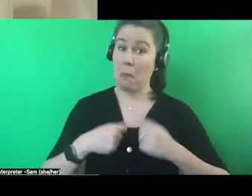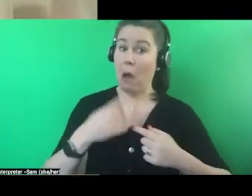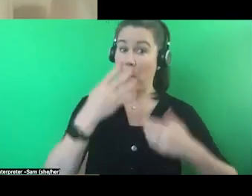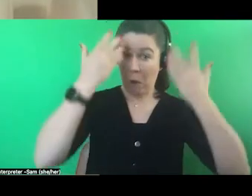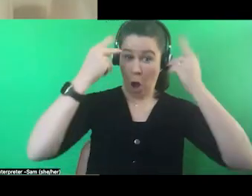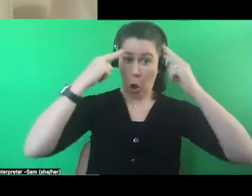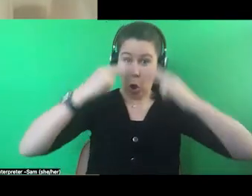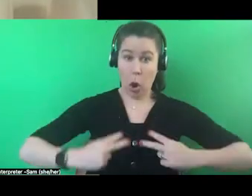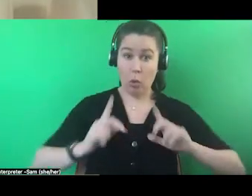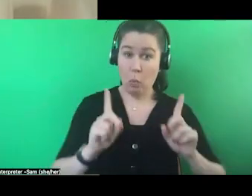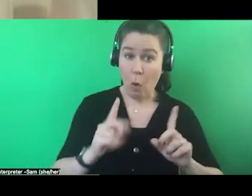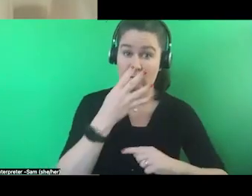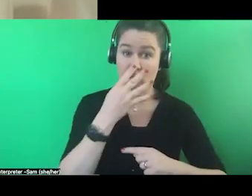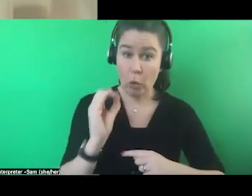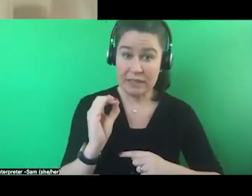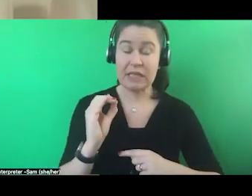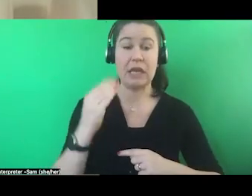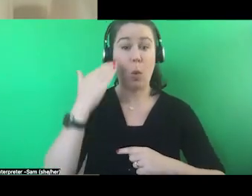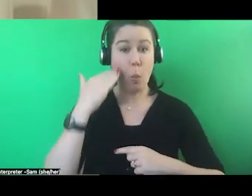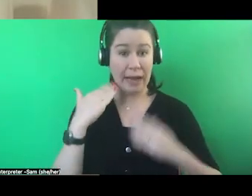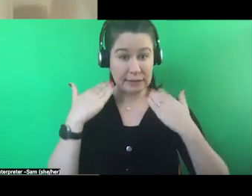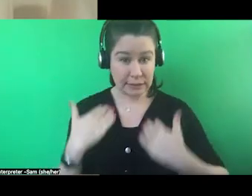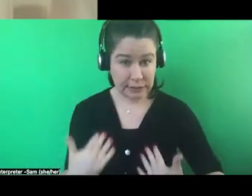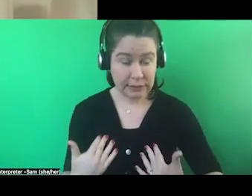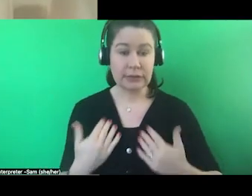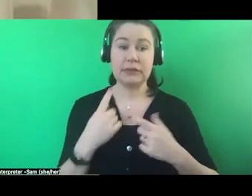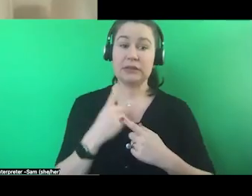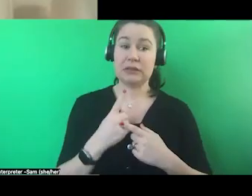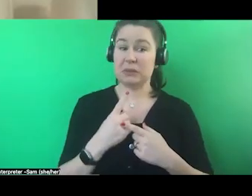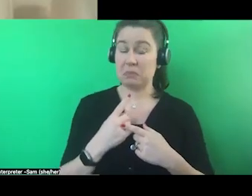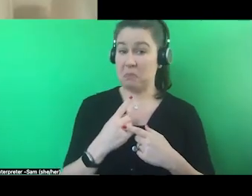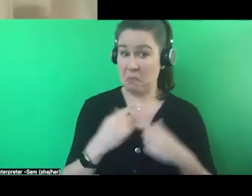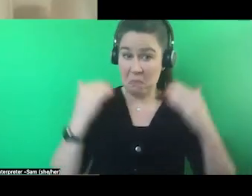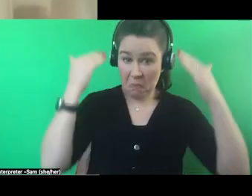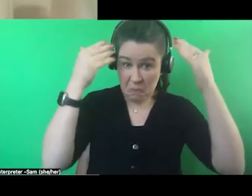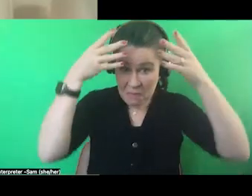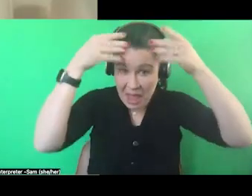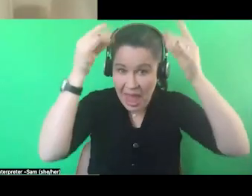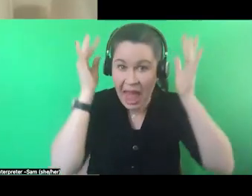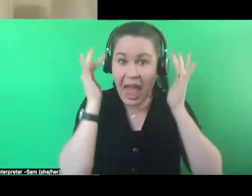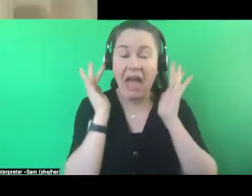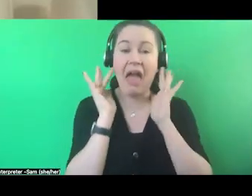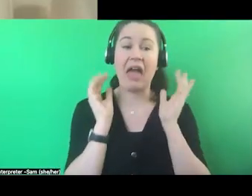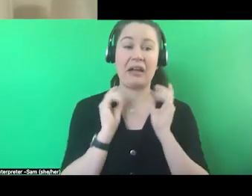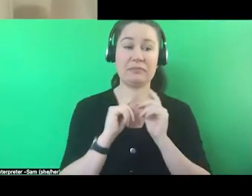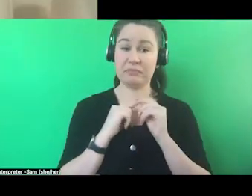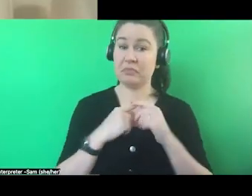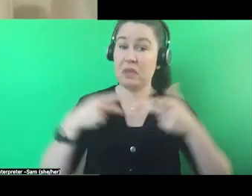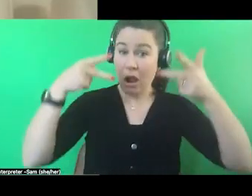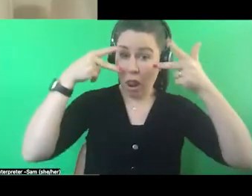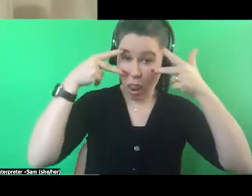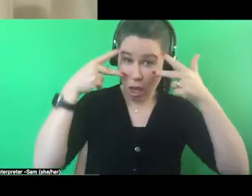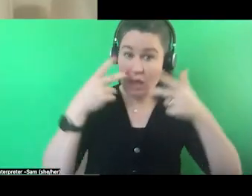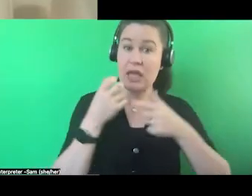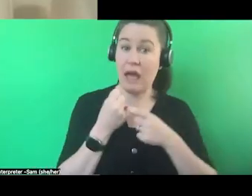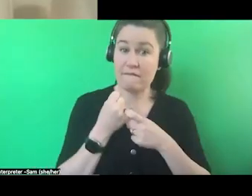40s, a white man. I have hair, not that much. I wear glasses with